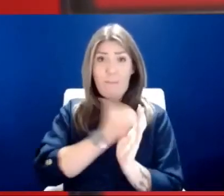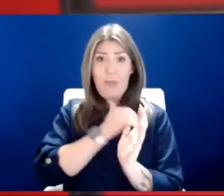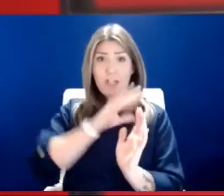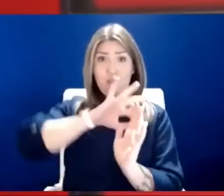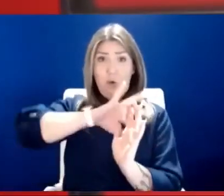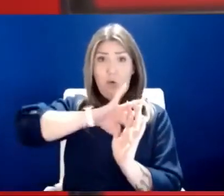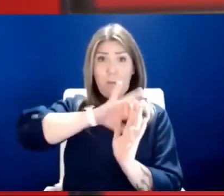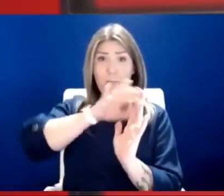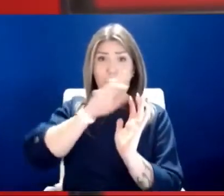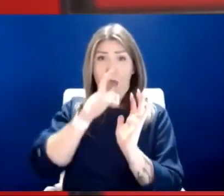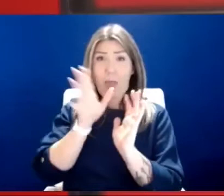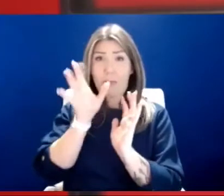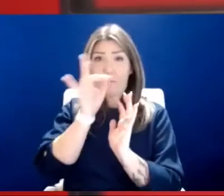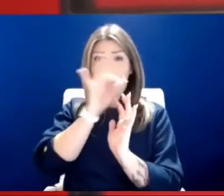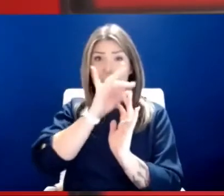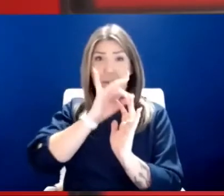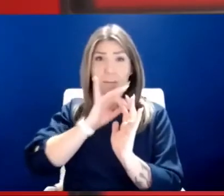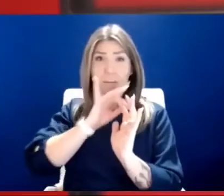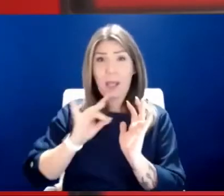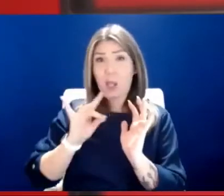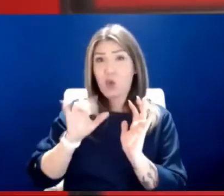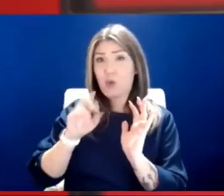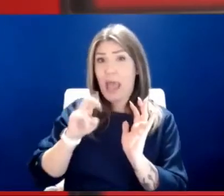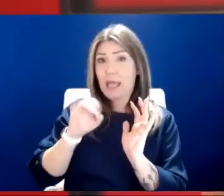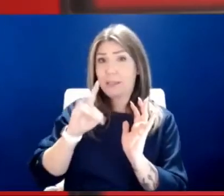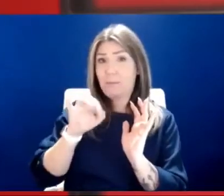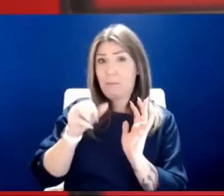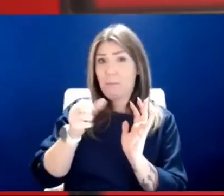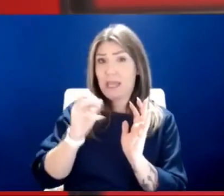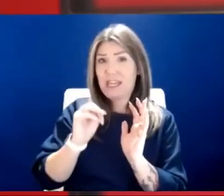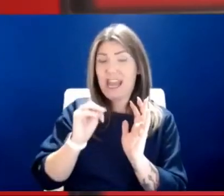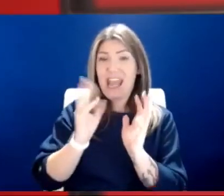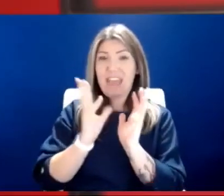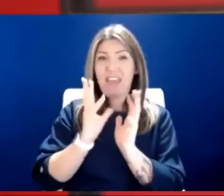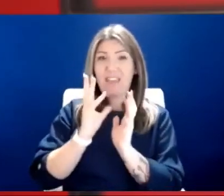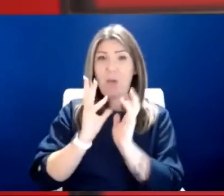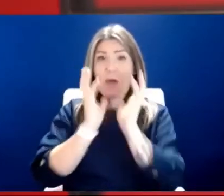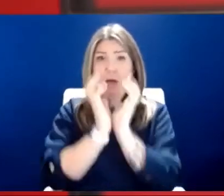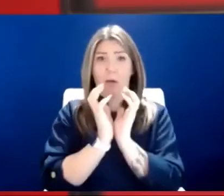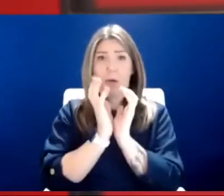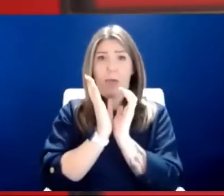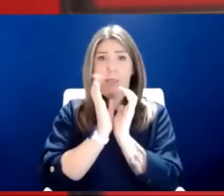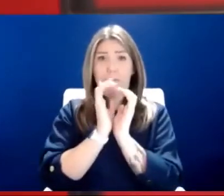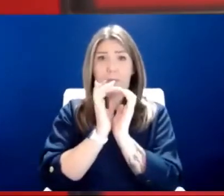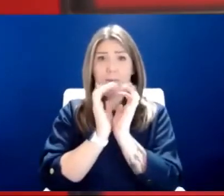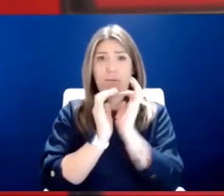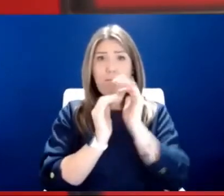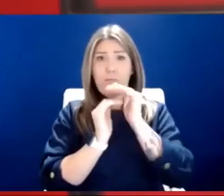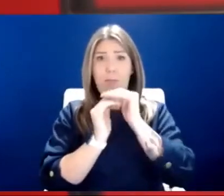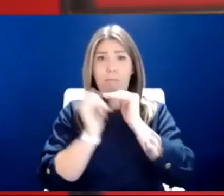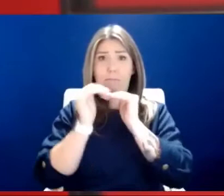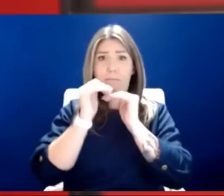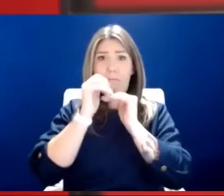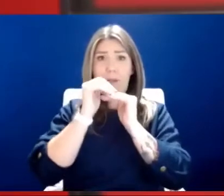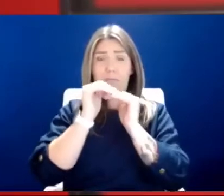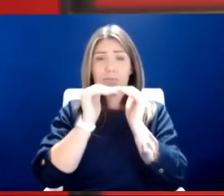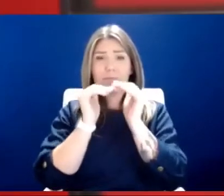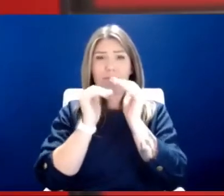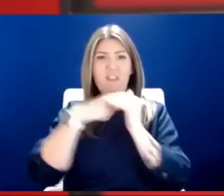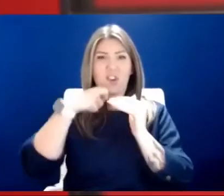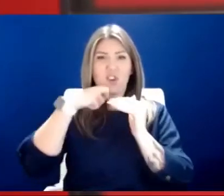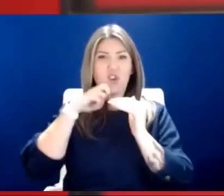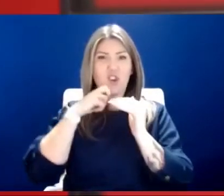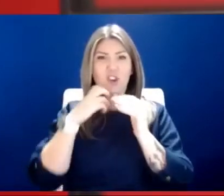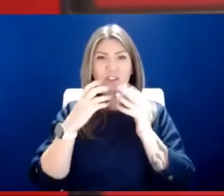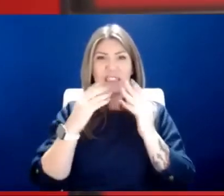We call it prealbumin. They misfold and stick to your heart and nerves and soft tissues and make your heart